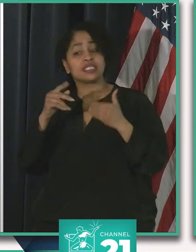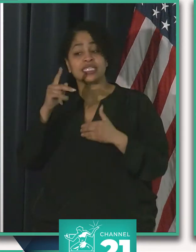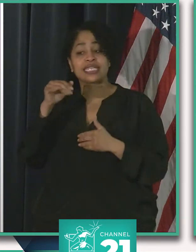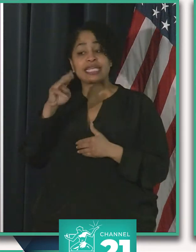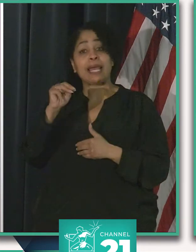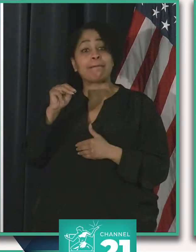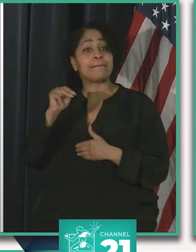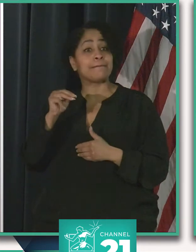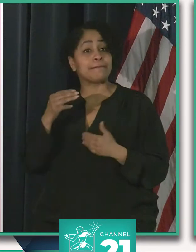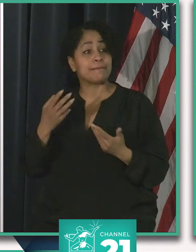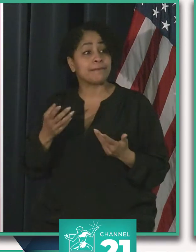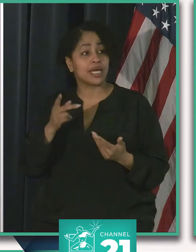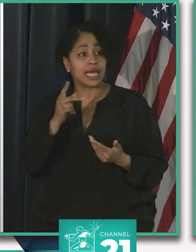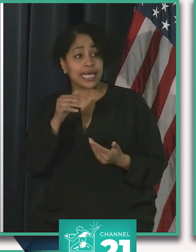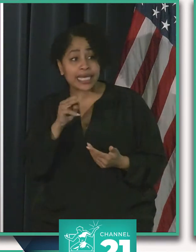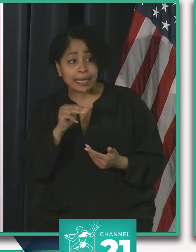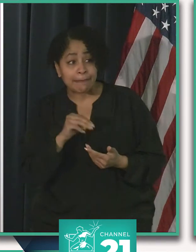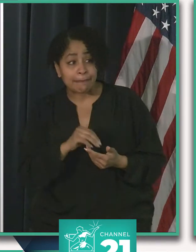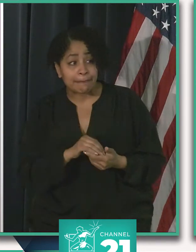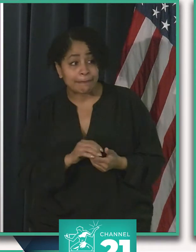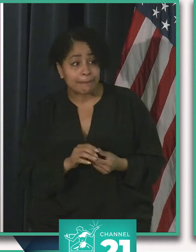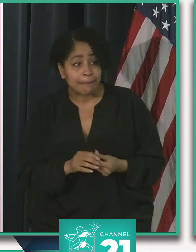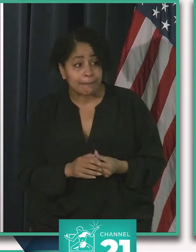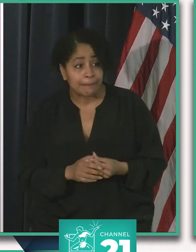Kim. Kim?